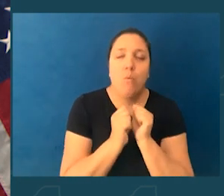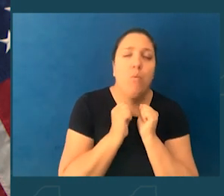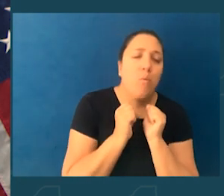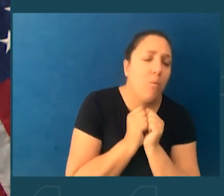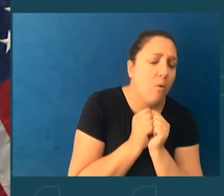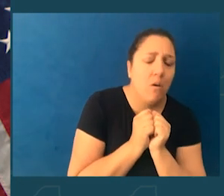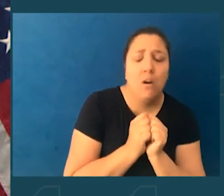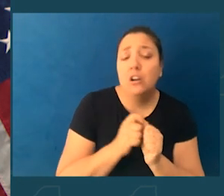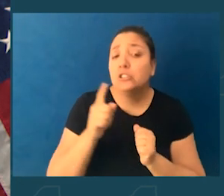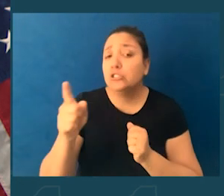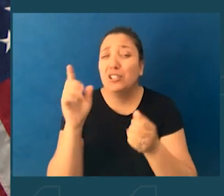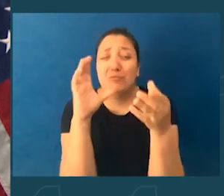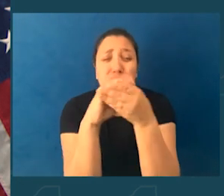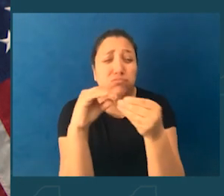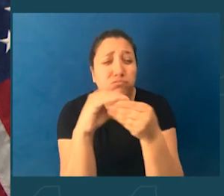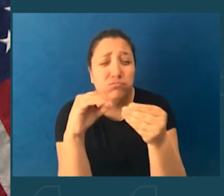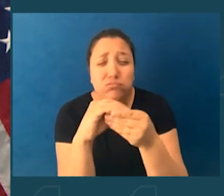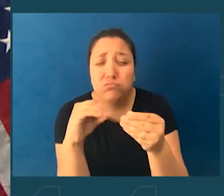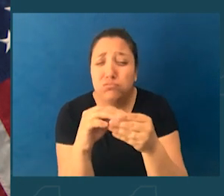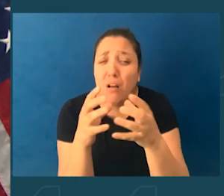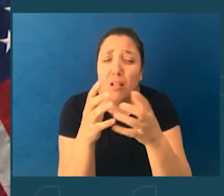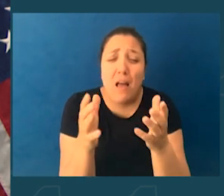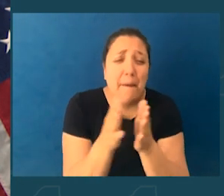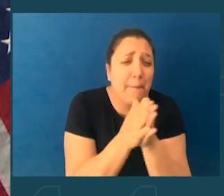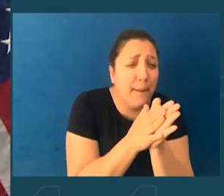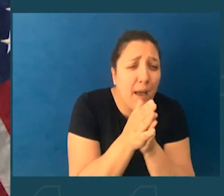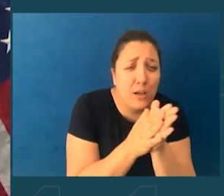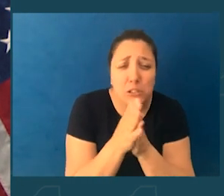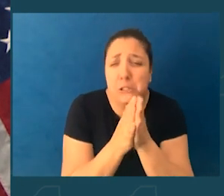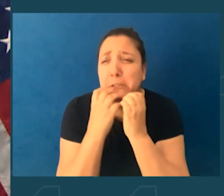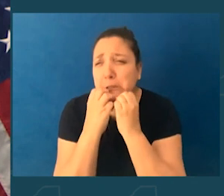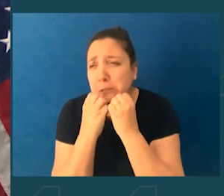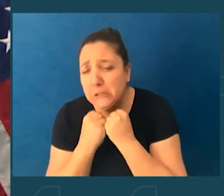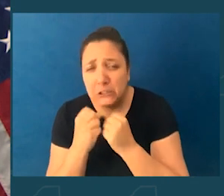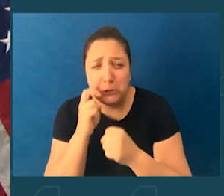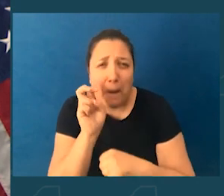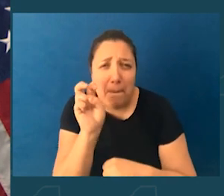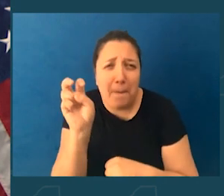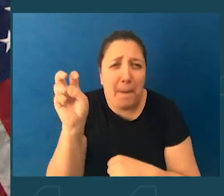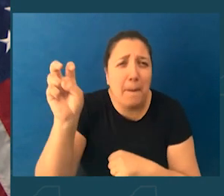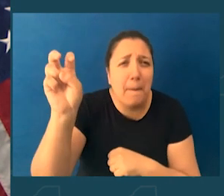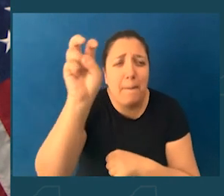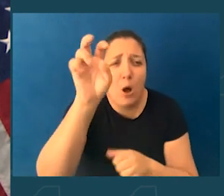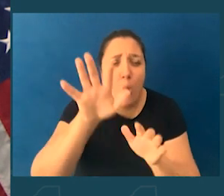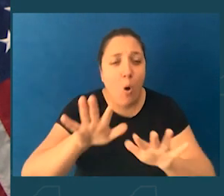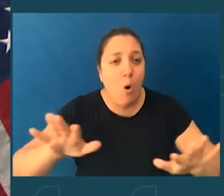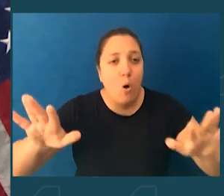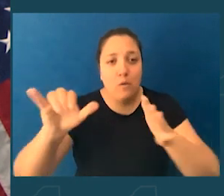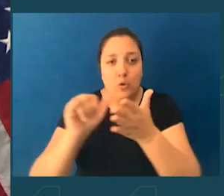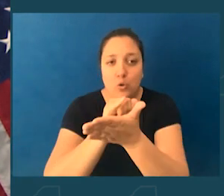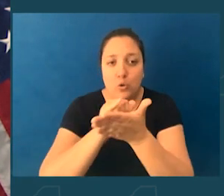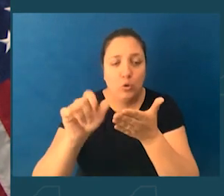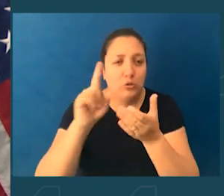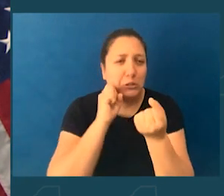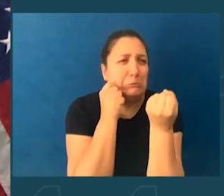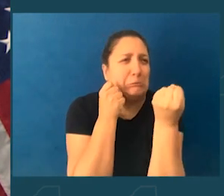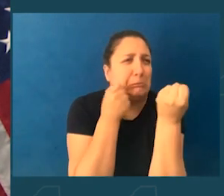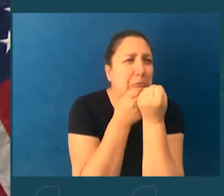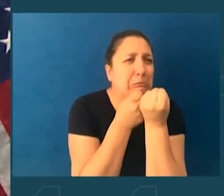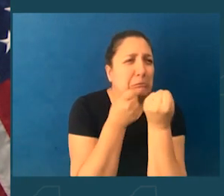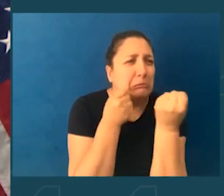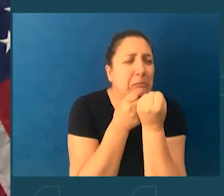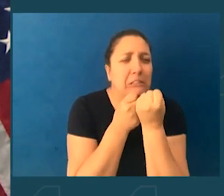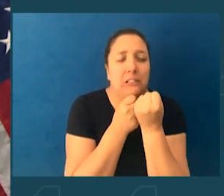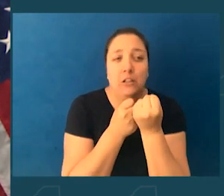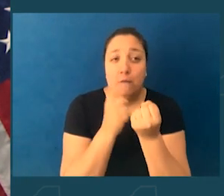such compassion as she travels every corner of the state, and she is a tremendous ally of those who need our services and all the great